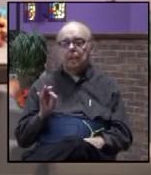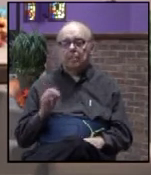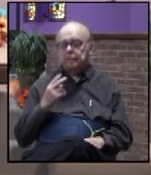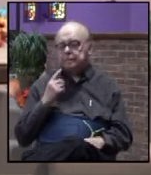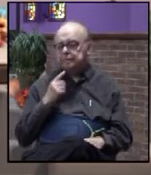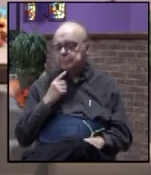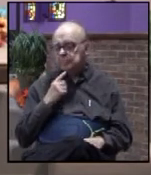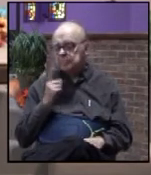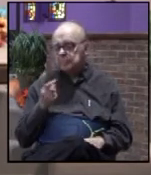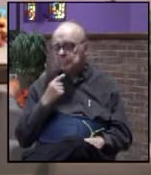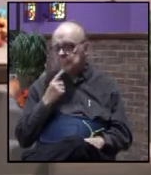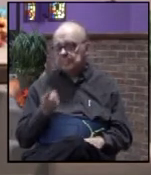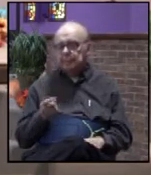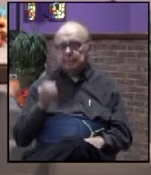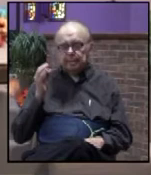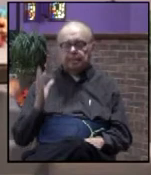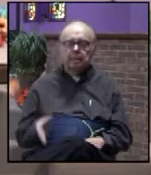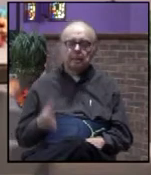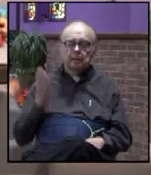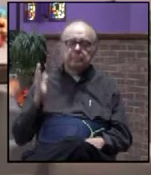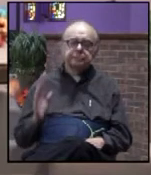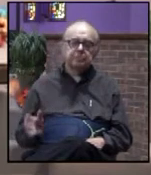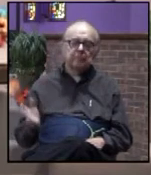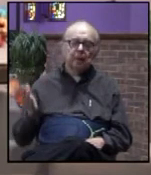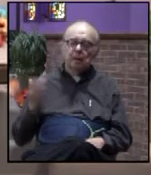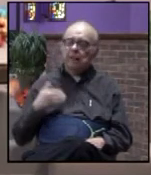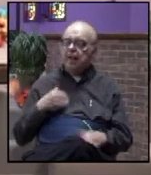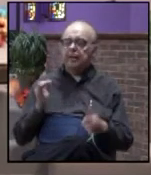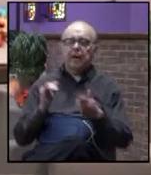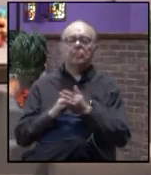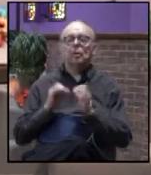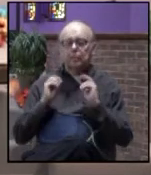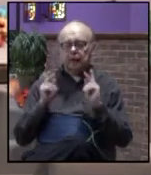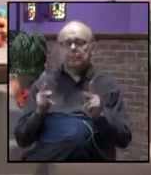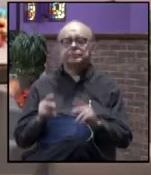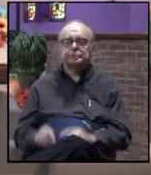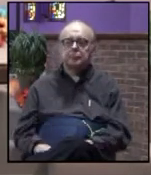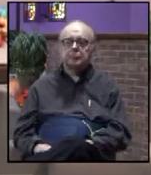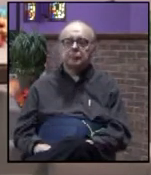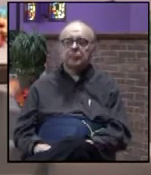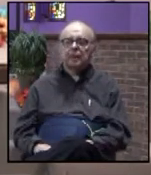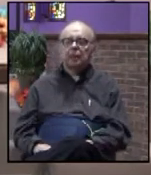say, Pastor, I've never had that, okay?